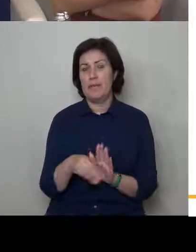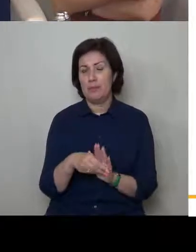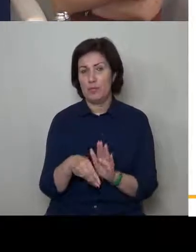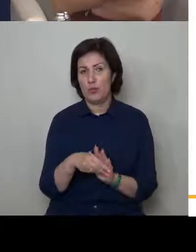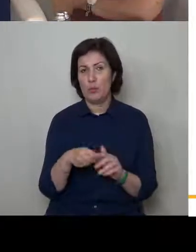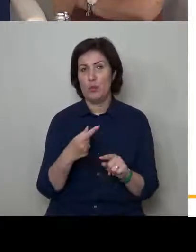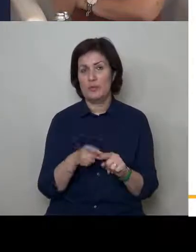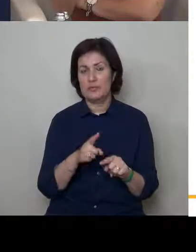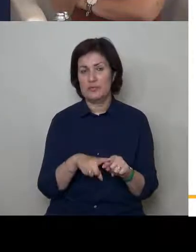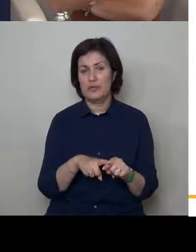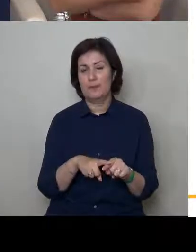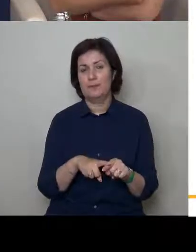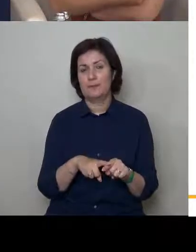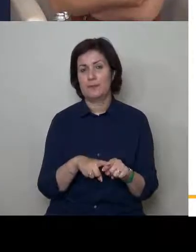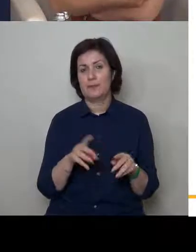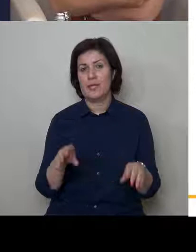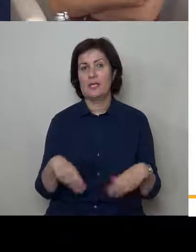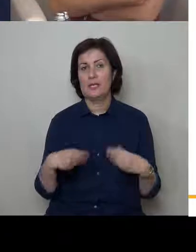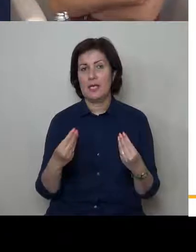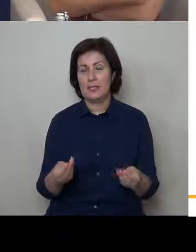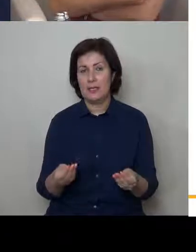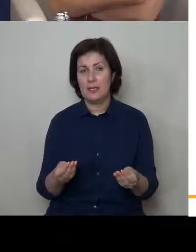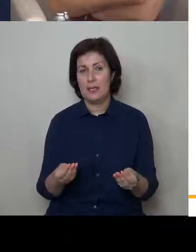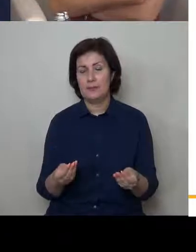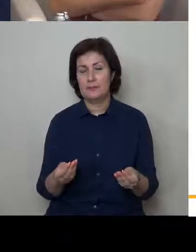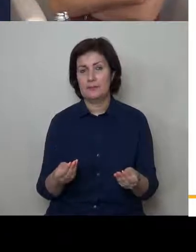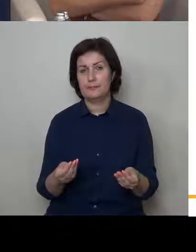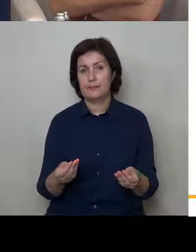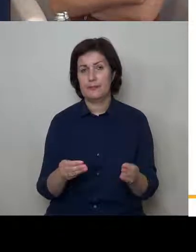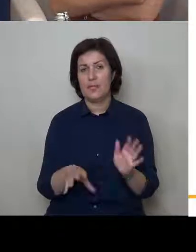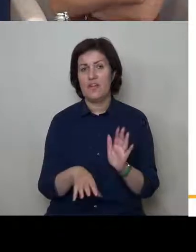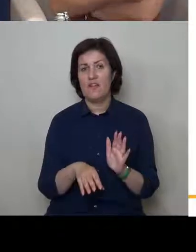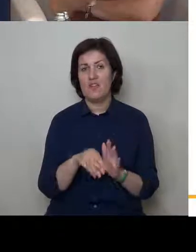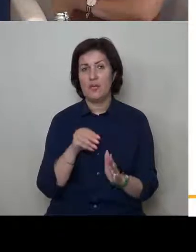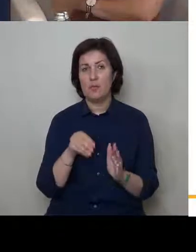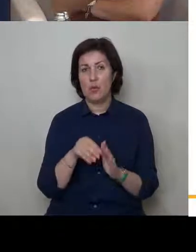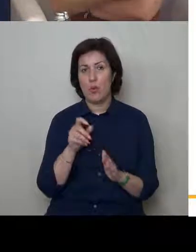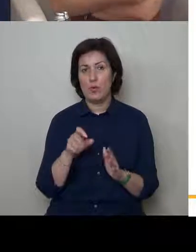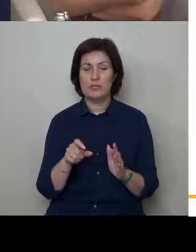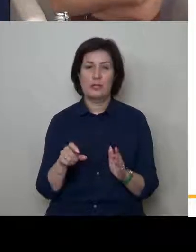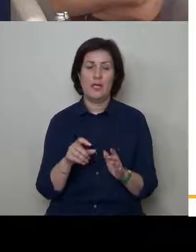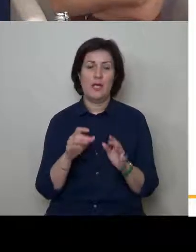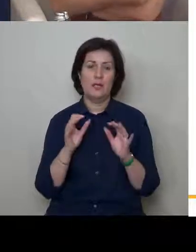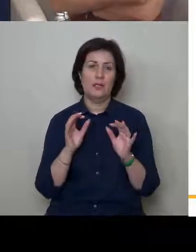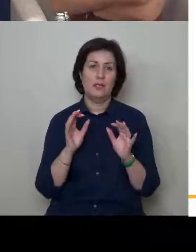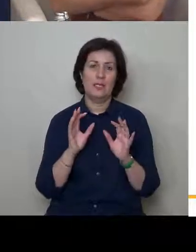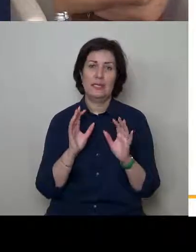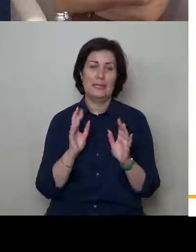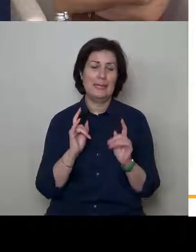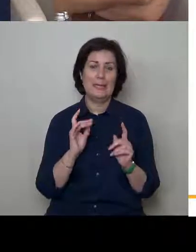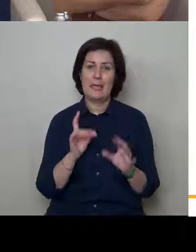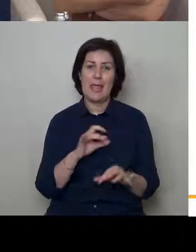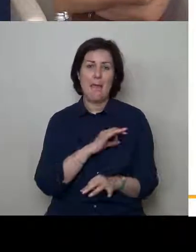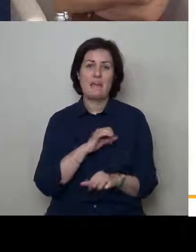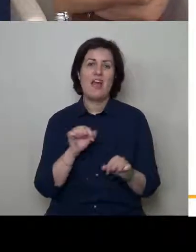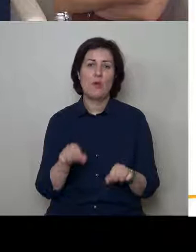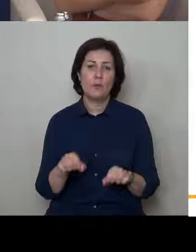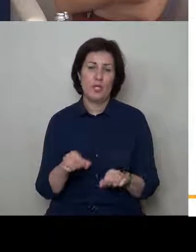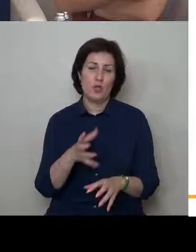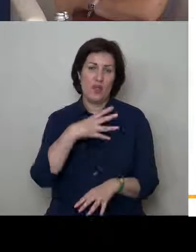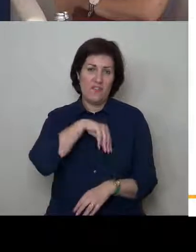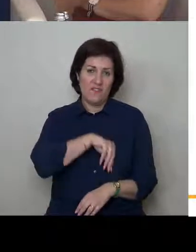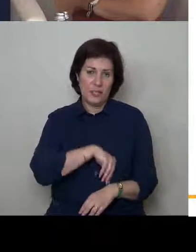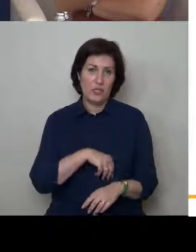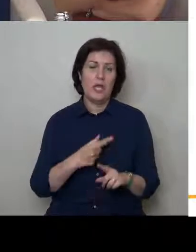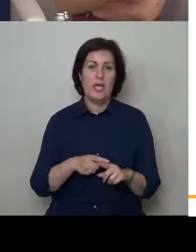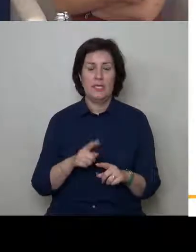212-10, while indirect bribery would mean that unlawful gain is offered to the